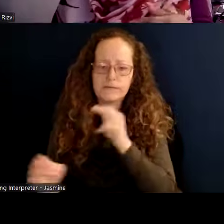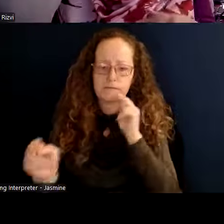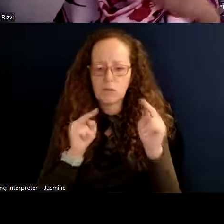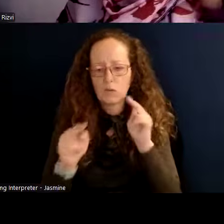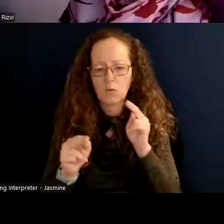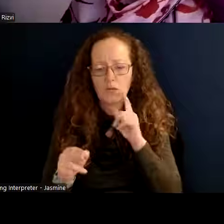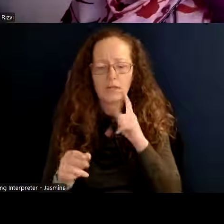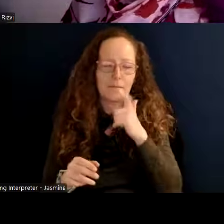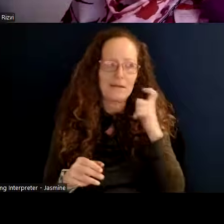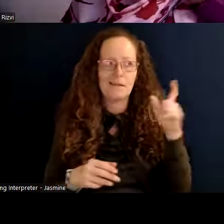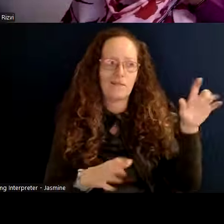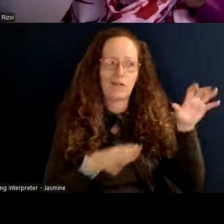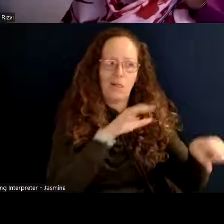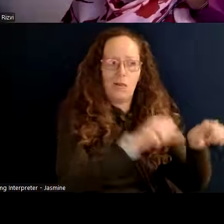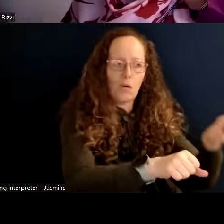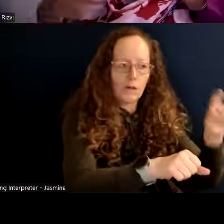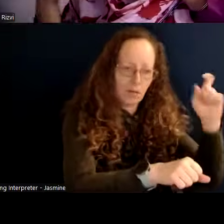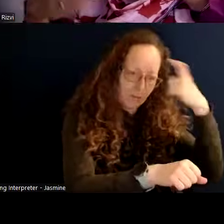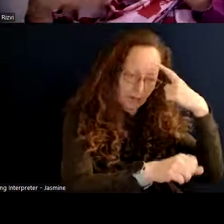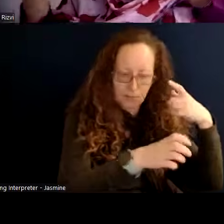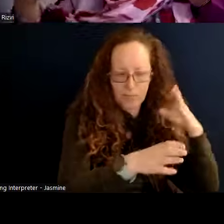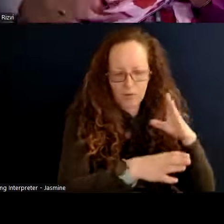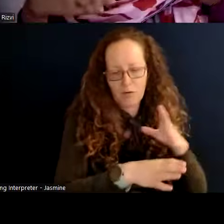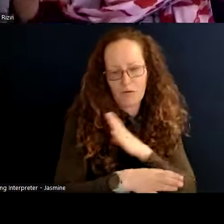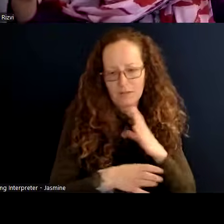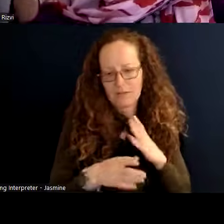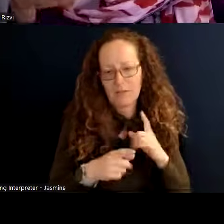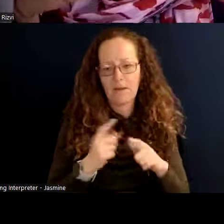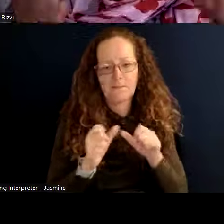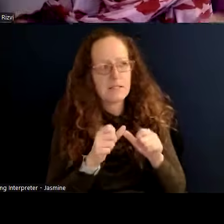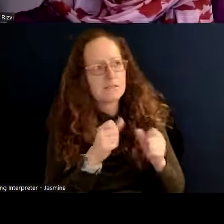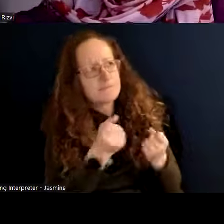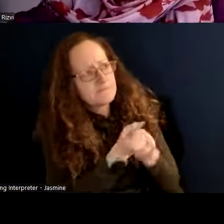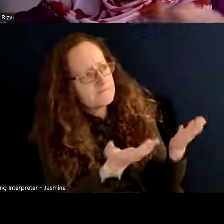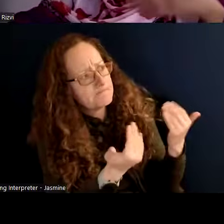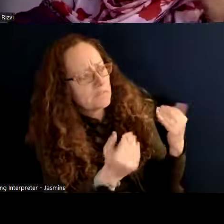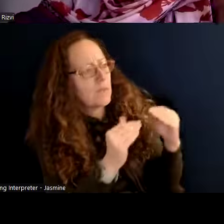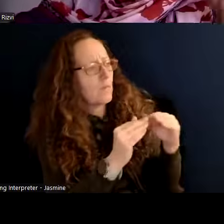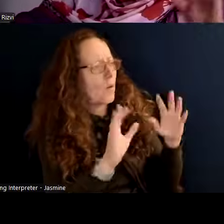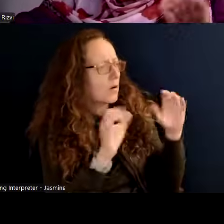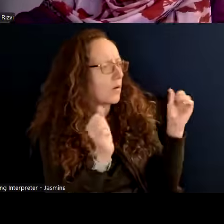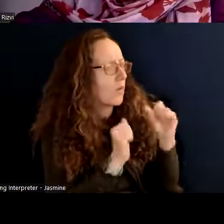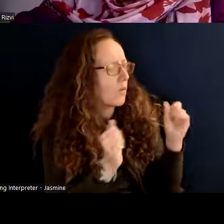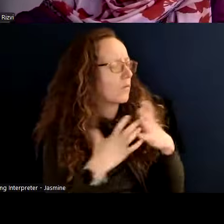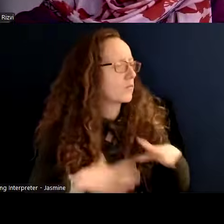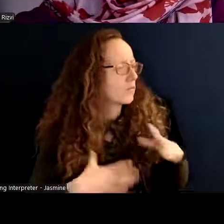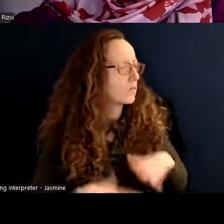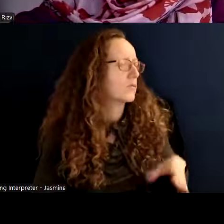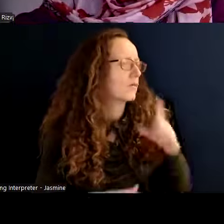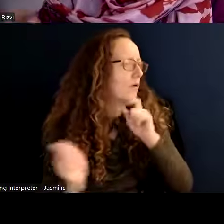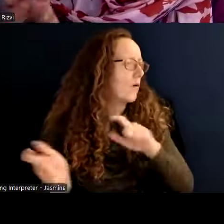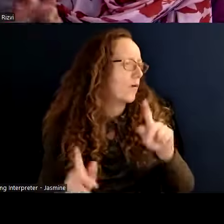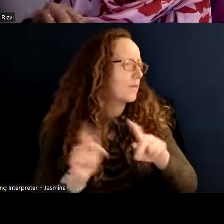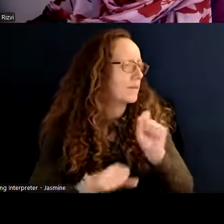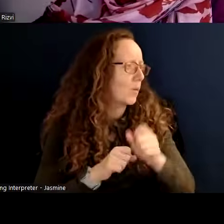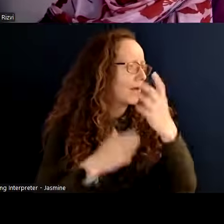working conditions. And that's what you see here on this page, where he's demanding more clothing for winter for all of the folks who work outside.